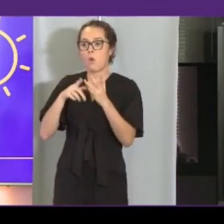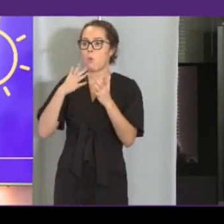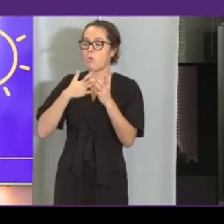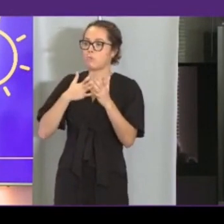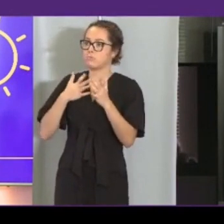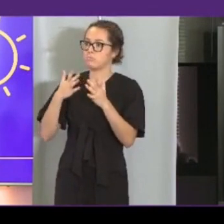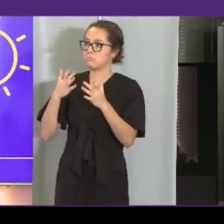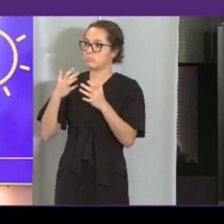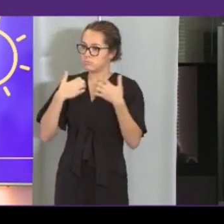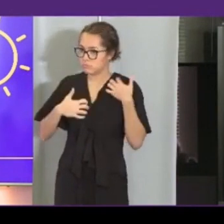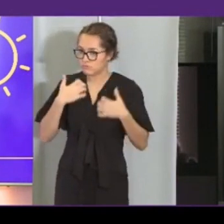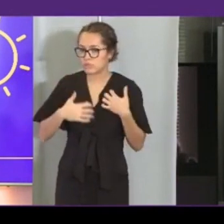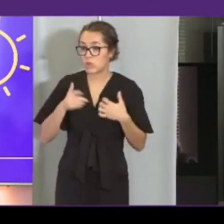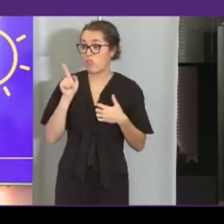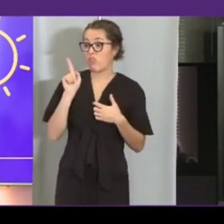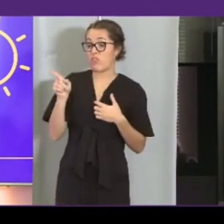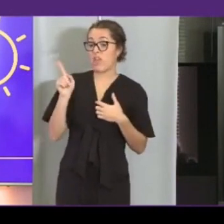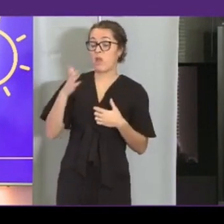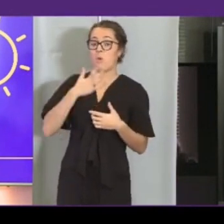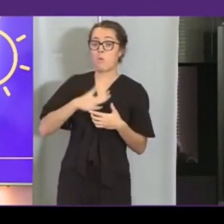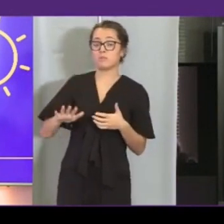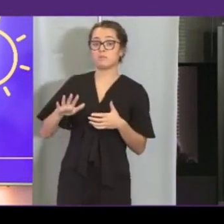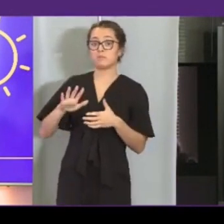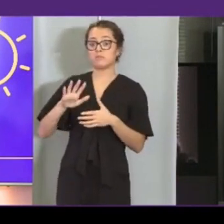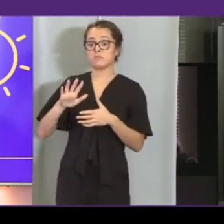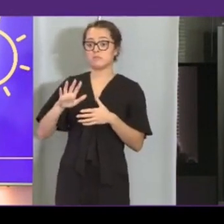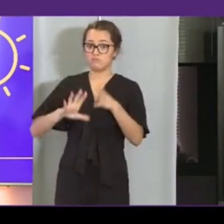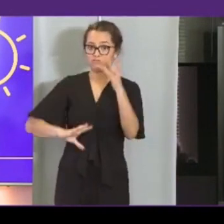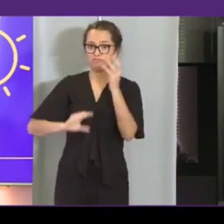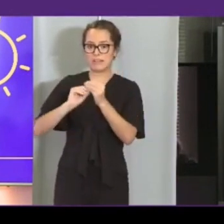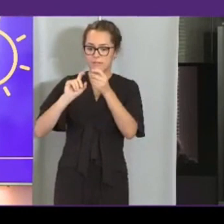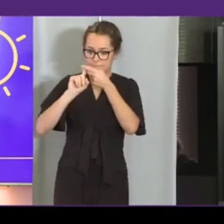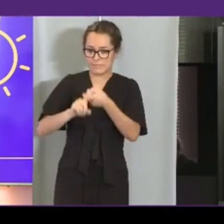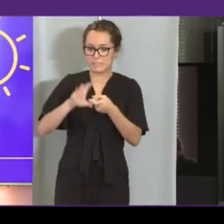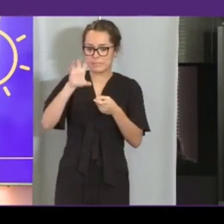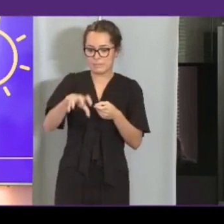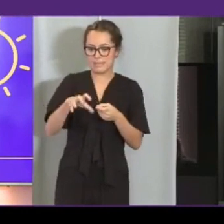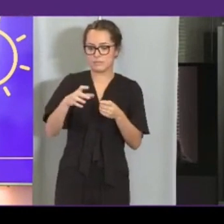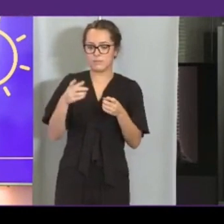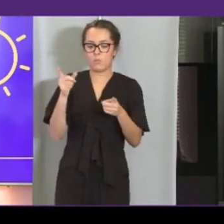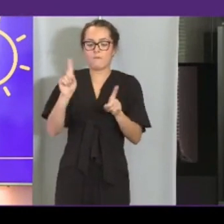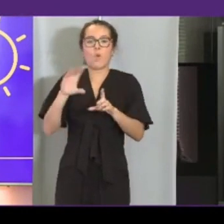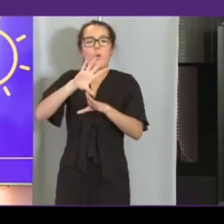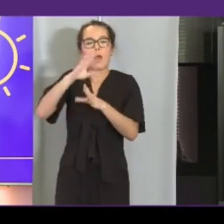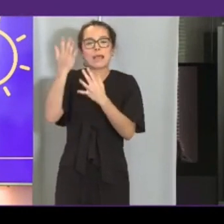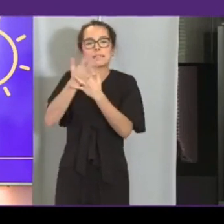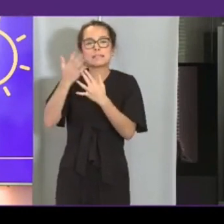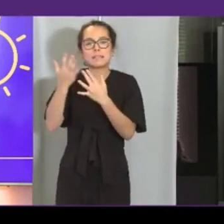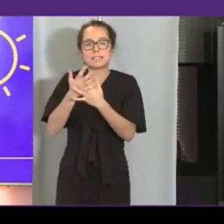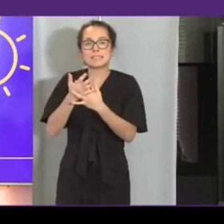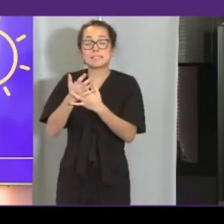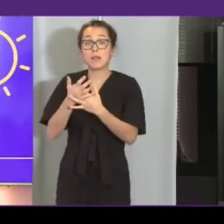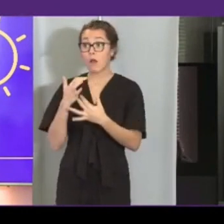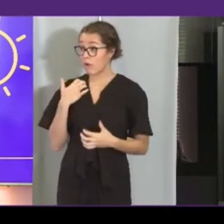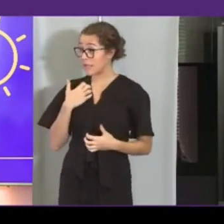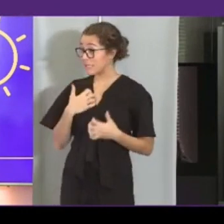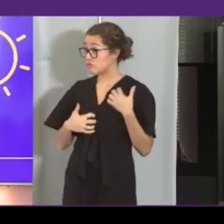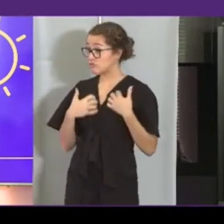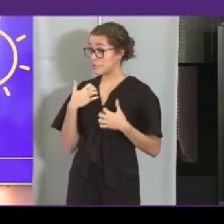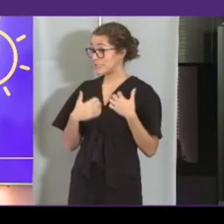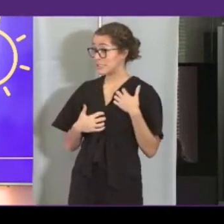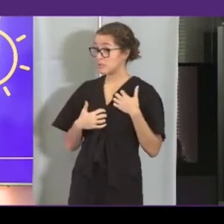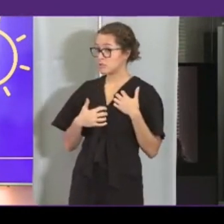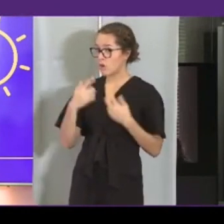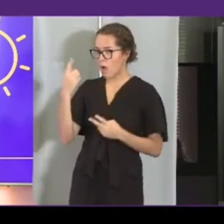on implementing some sort of space dedicated to accessibility in their offices. So that's interesting. So it's not something that was